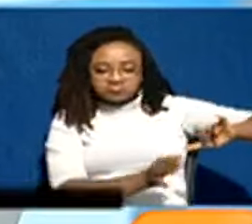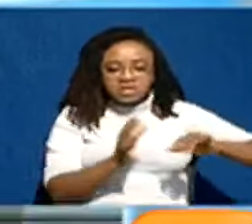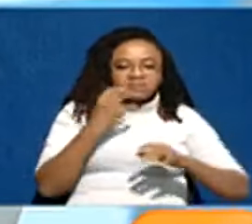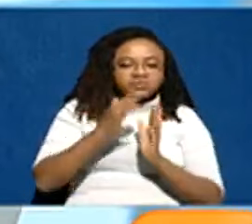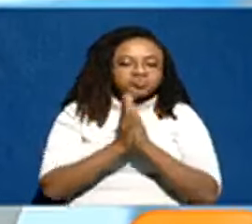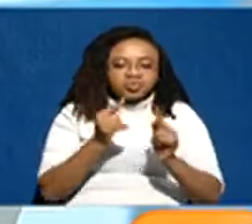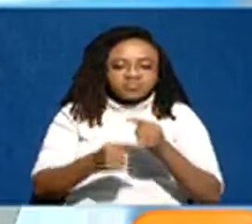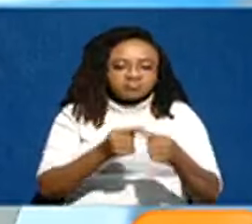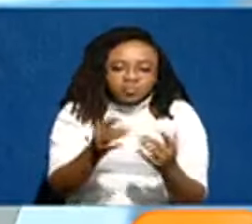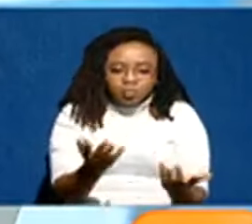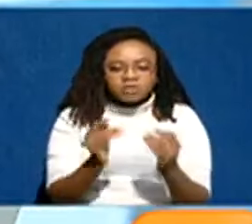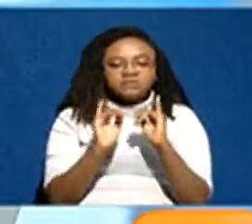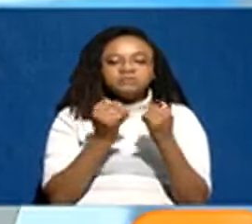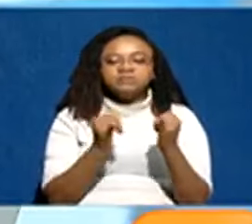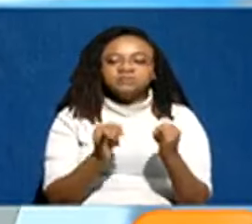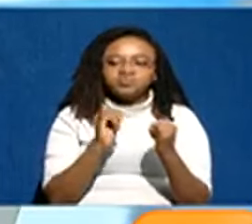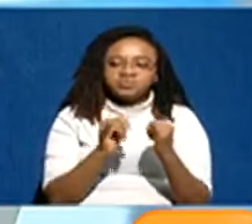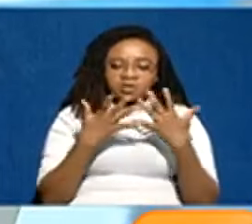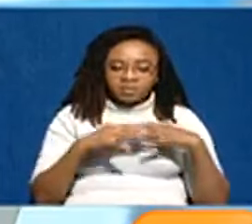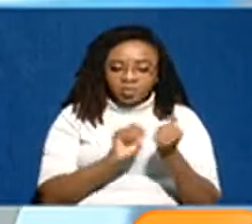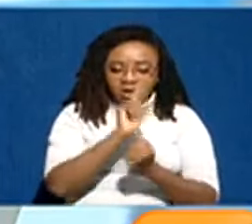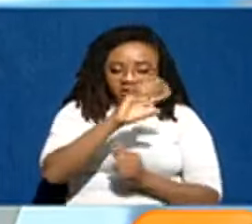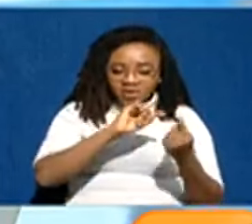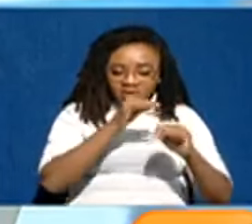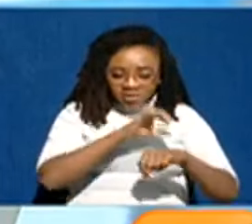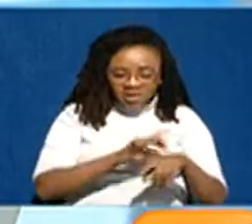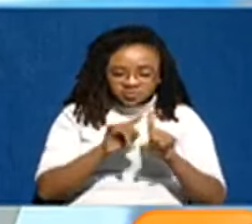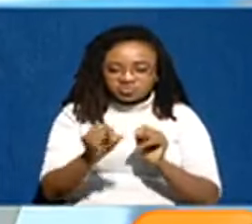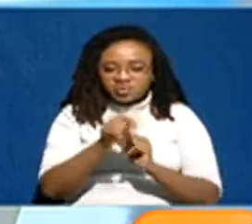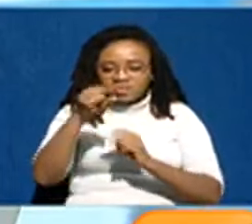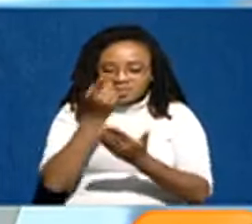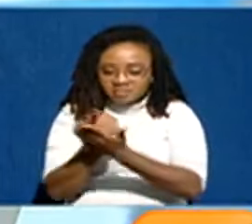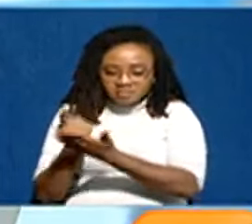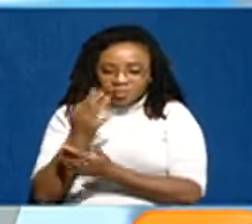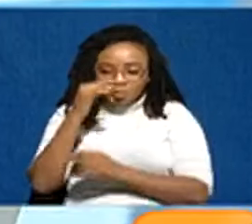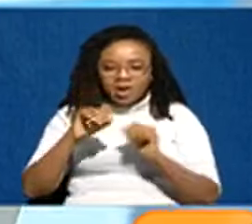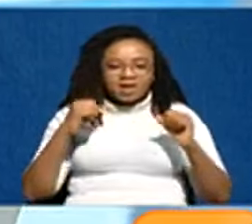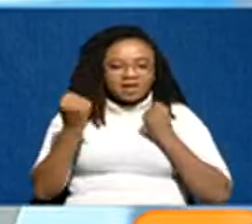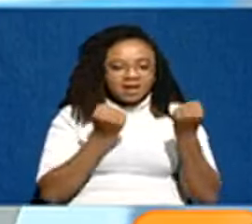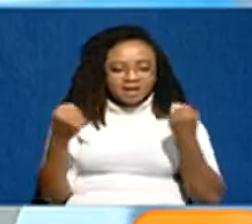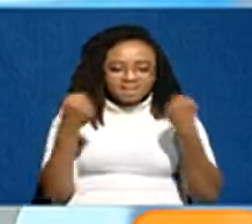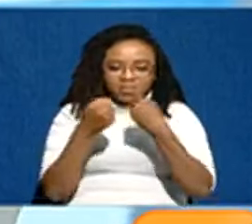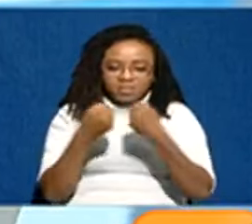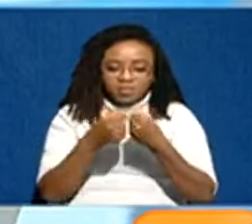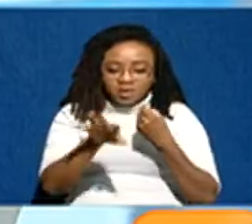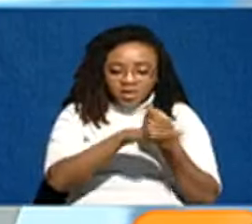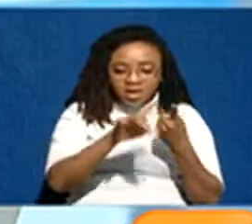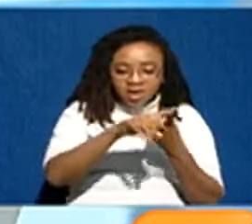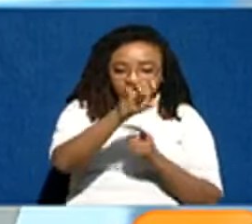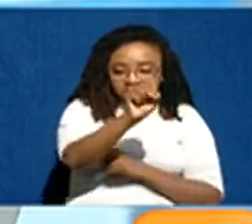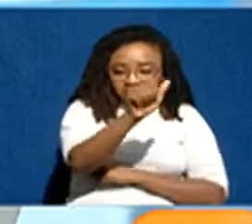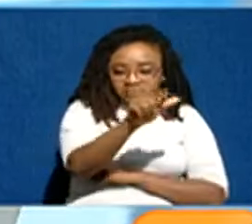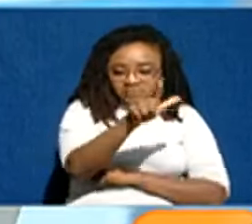people died on Monday night, with scores others sustaining injuries after multiple car crash at Salama, that is along the